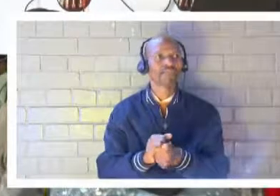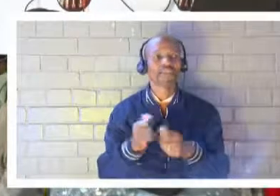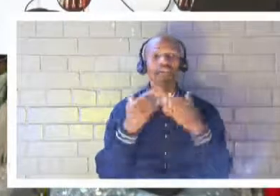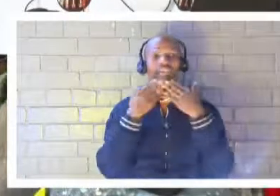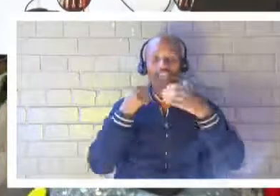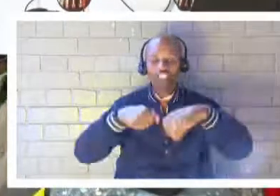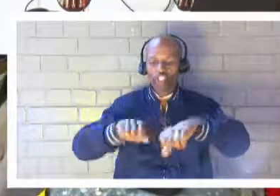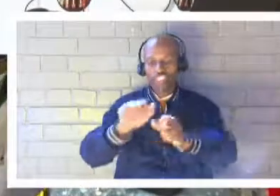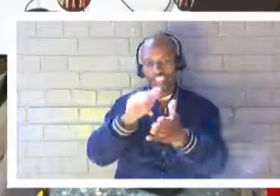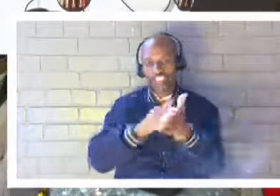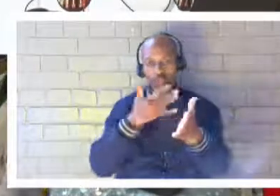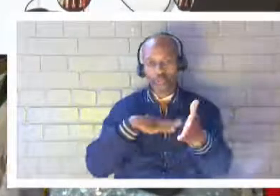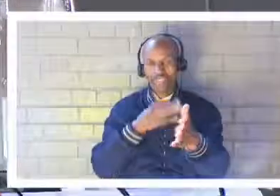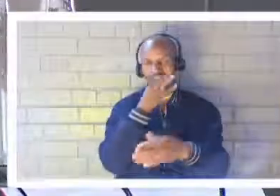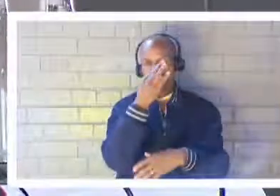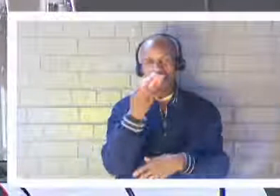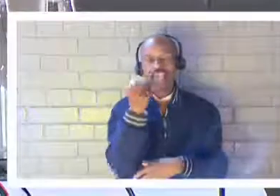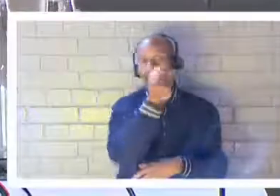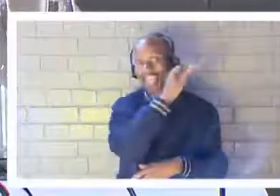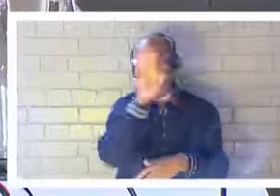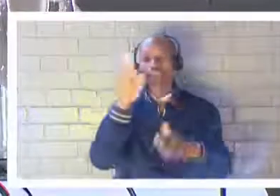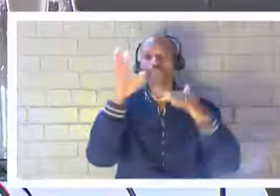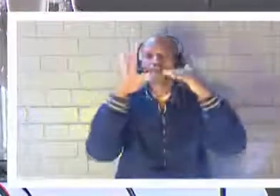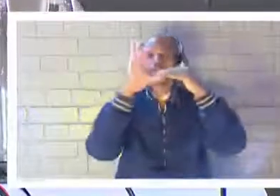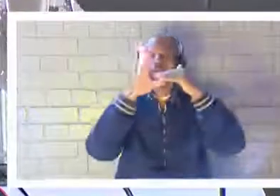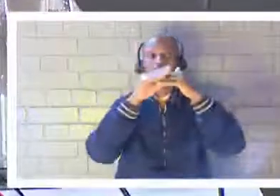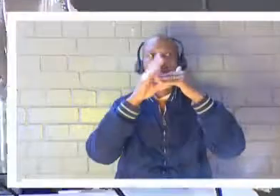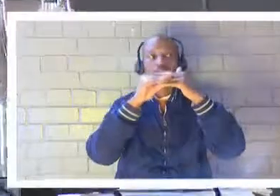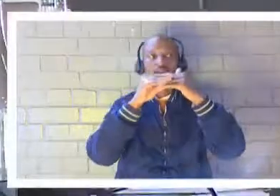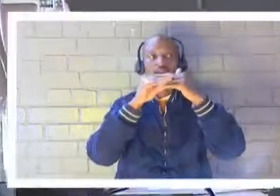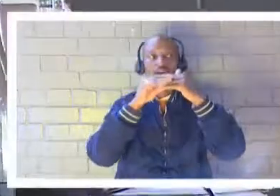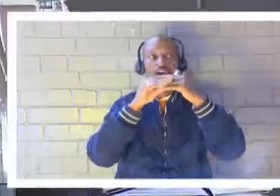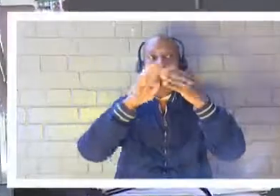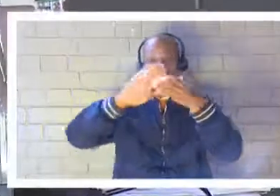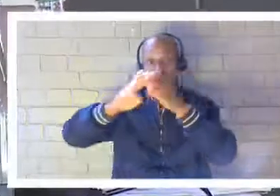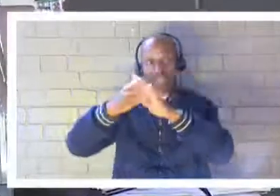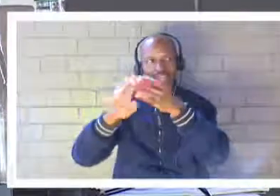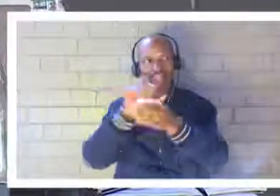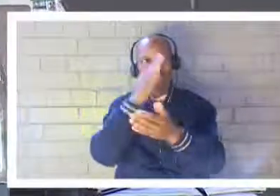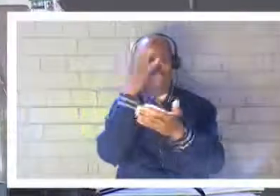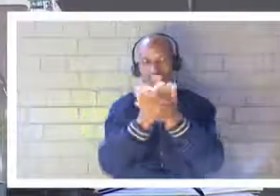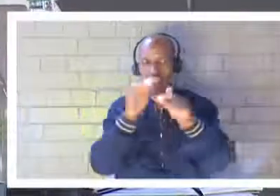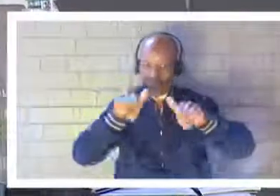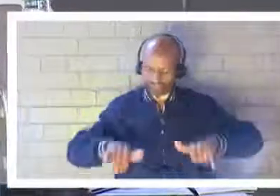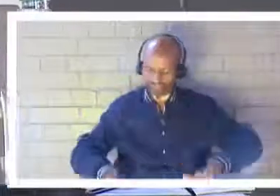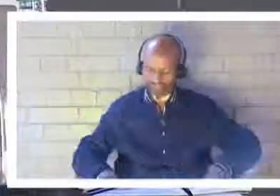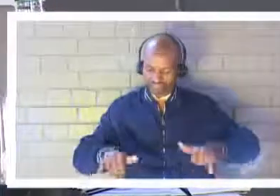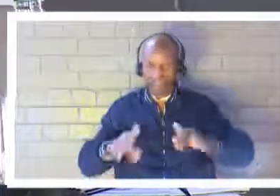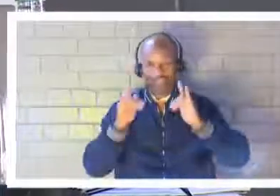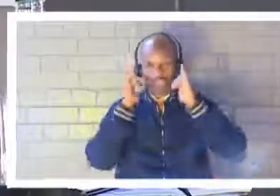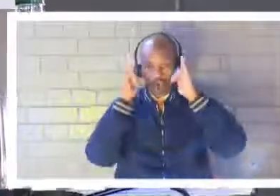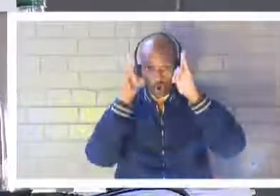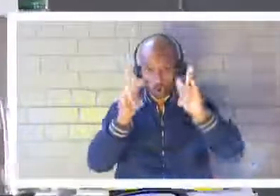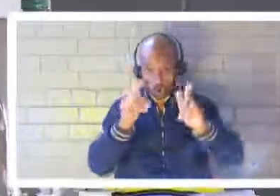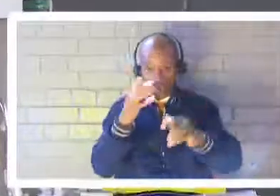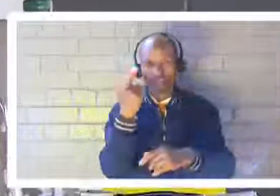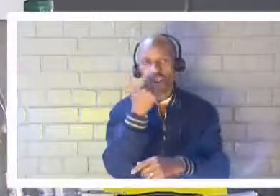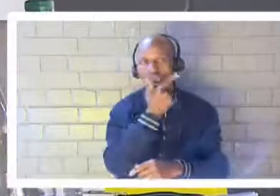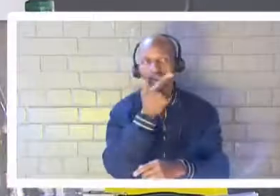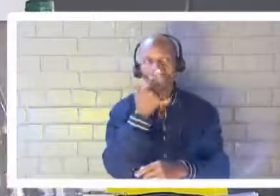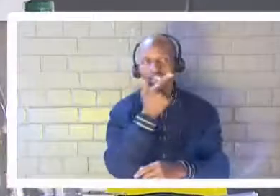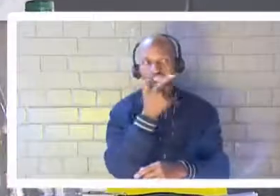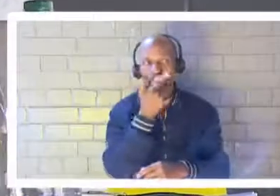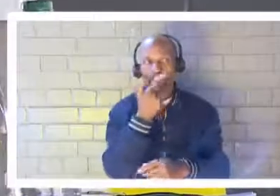Thank you, Chair. I just wanted to state that if the members, I'm a member on Pagat, if they can remain inside the hall for lunch, and